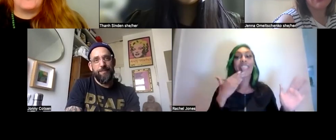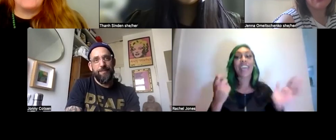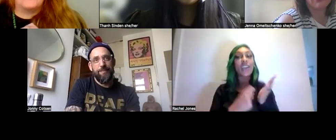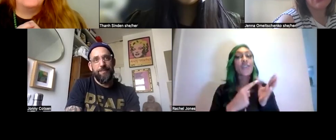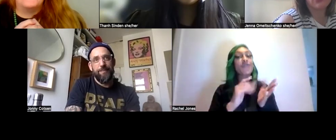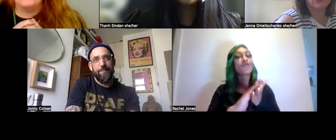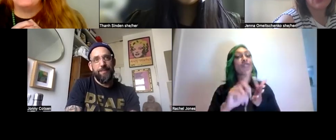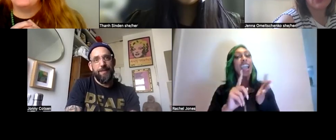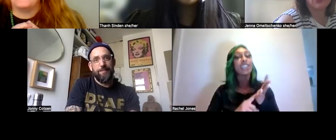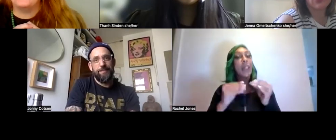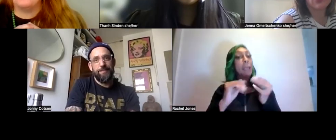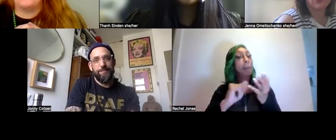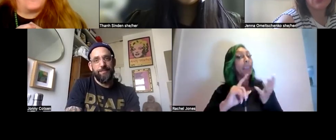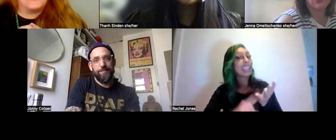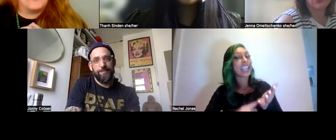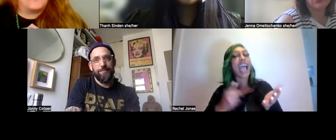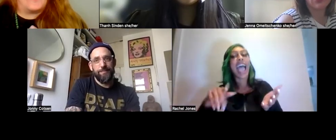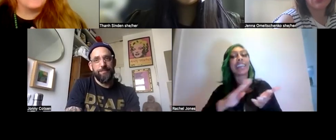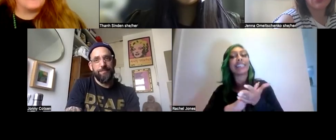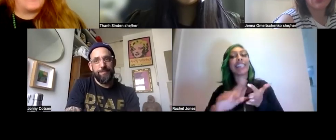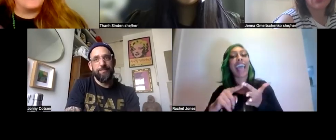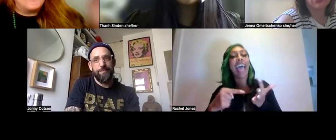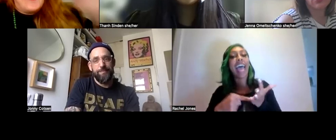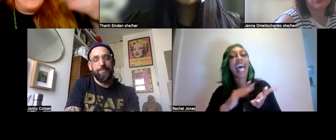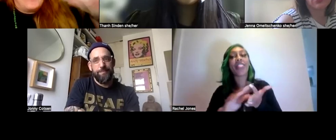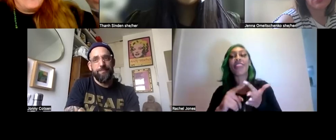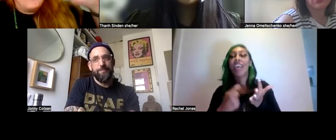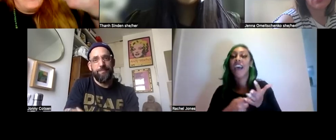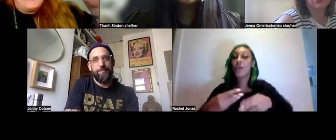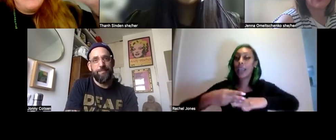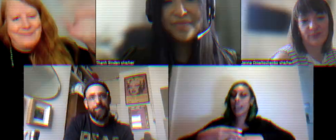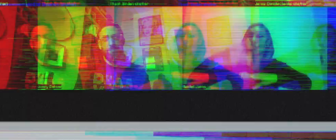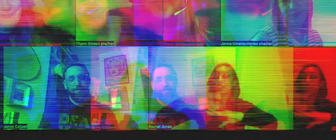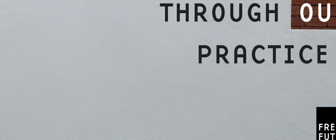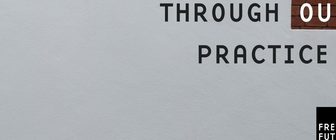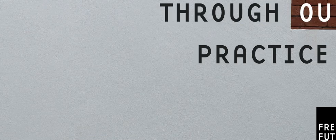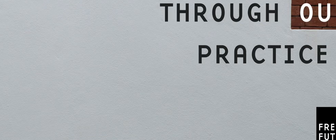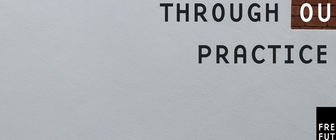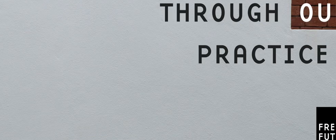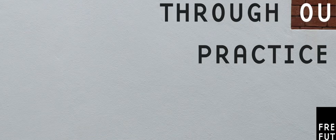providing BSL, and thank you to Heather for captioning today as well. Have a great day, everyone.